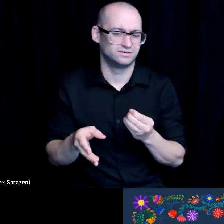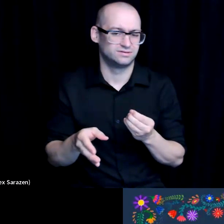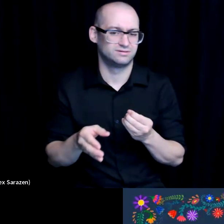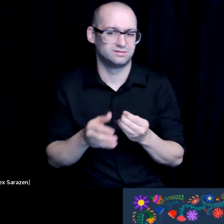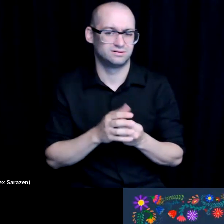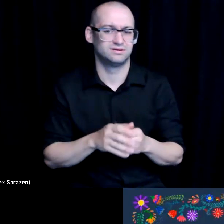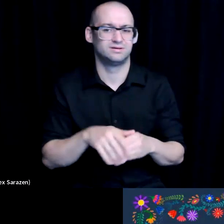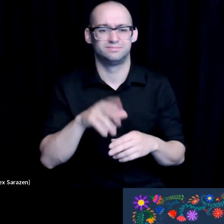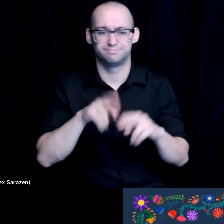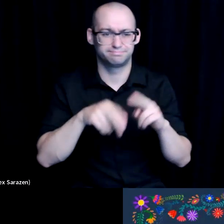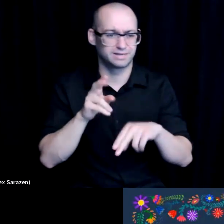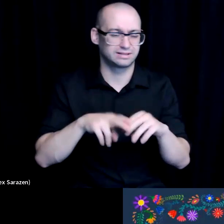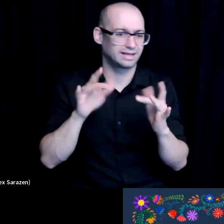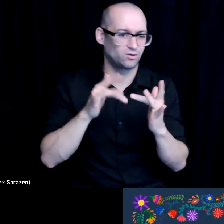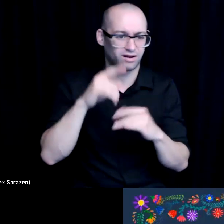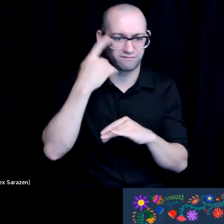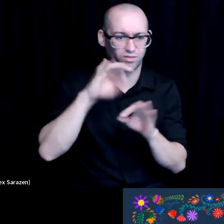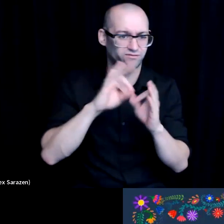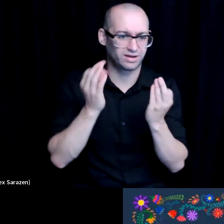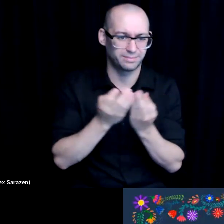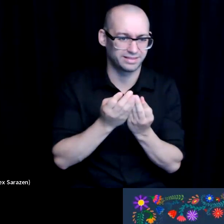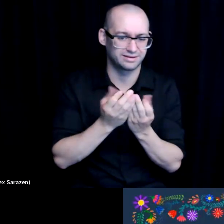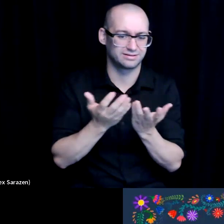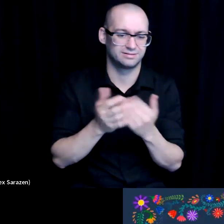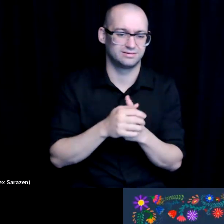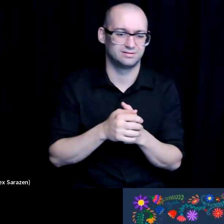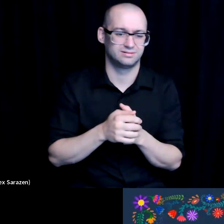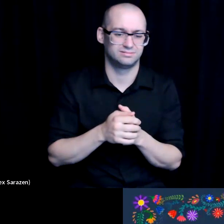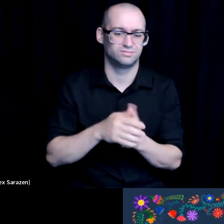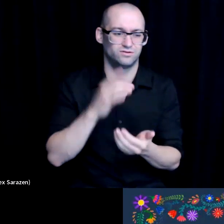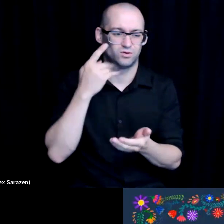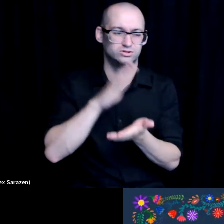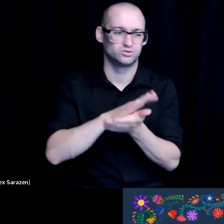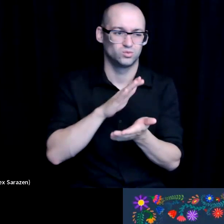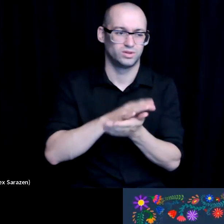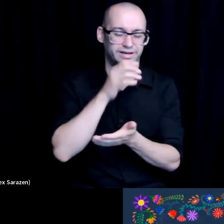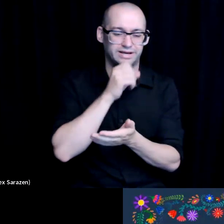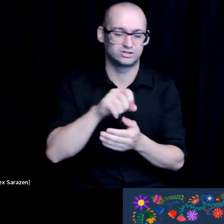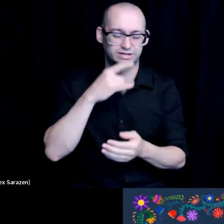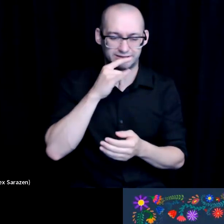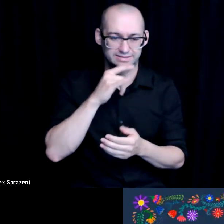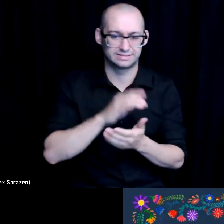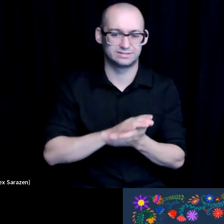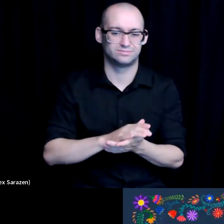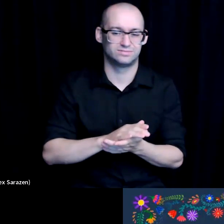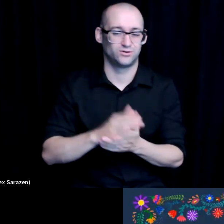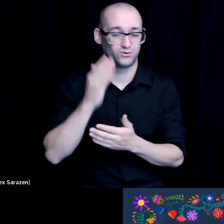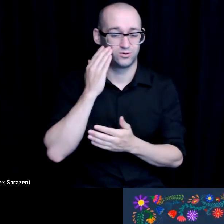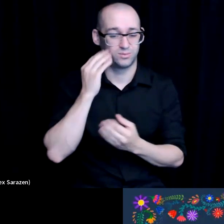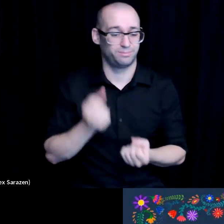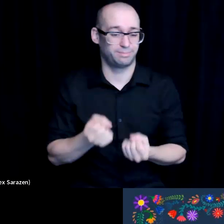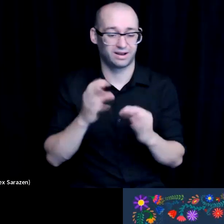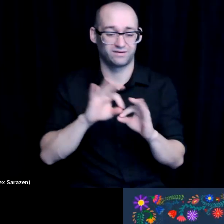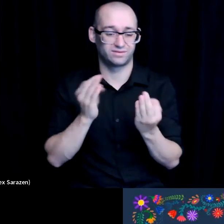of internet for families to afford for their school-aged children. So again, many families had